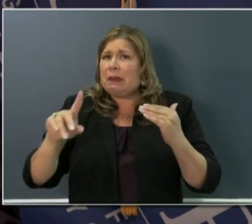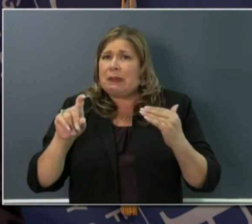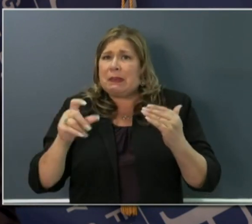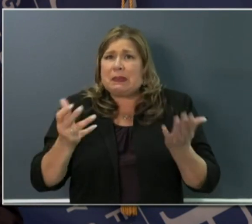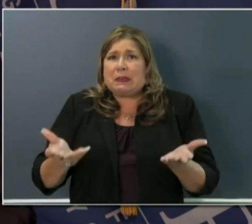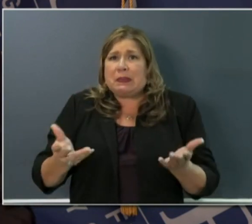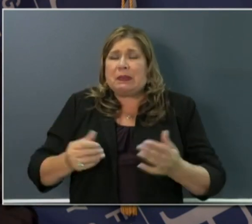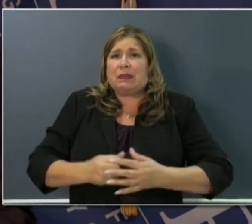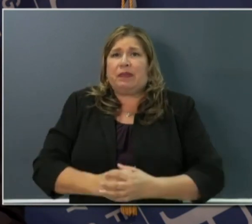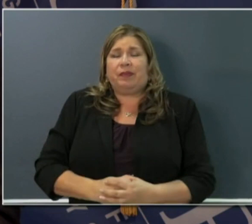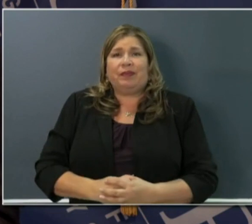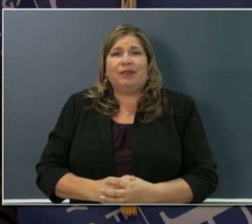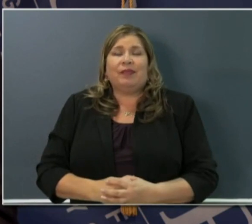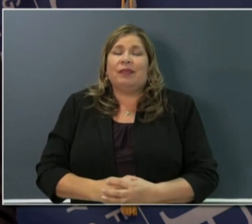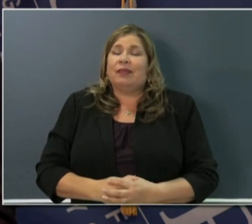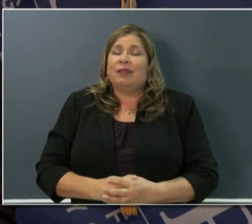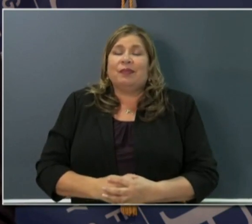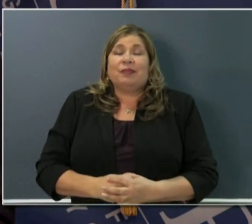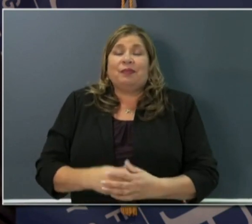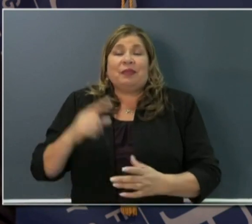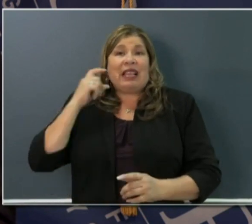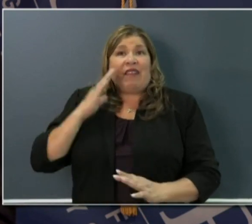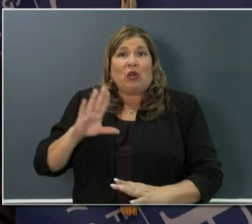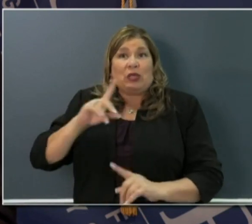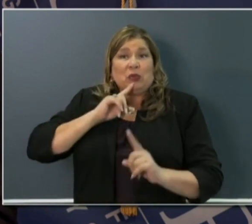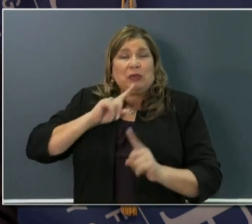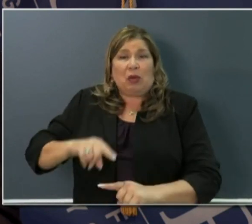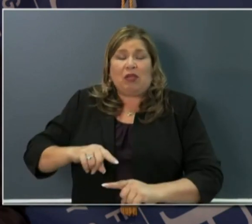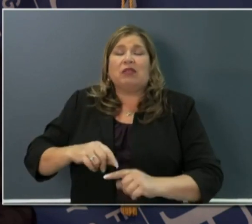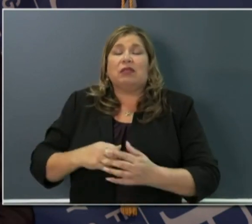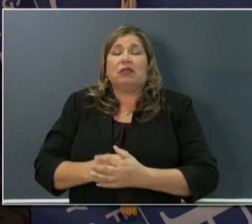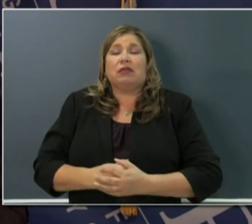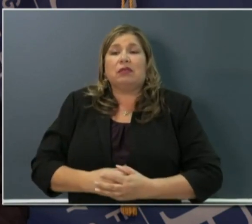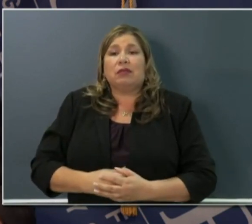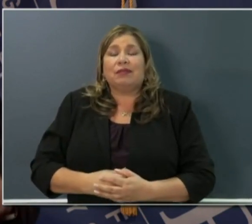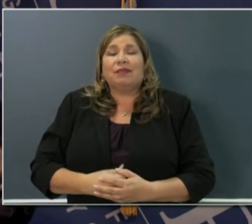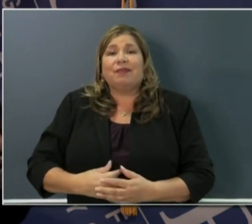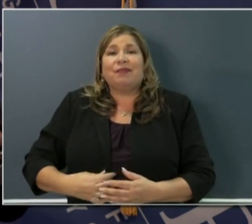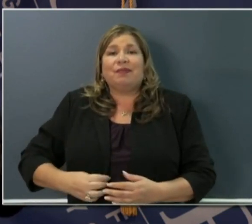preparing always for the worst, and I want folks to know, I you know, some people